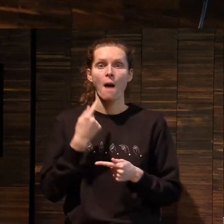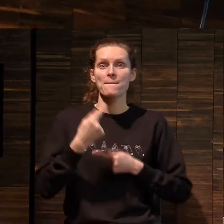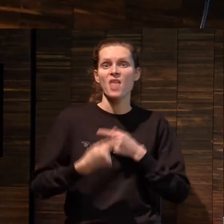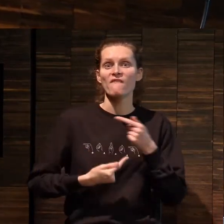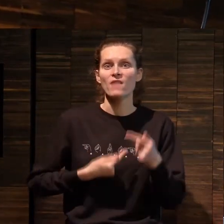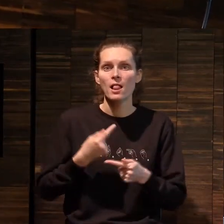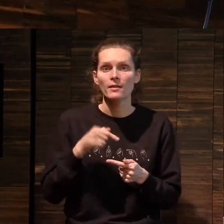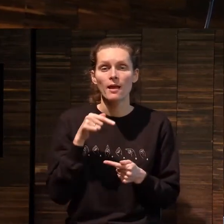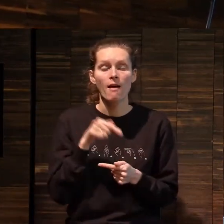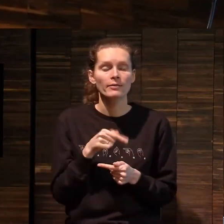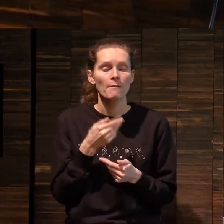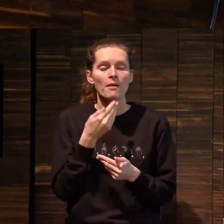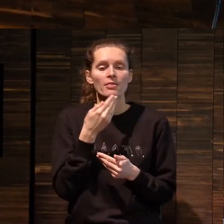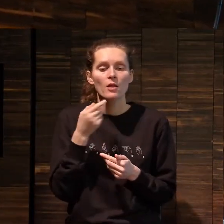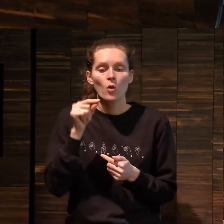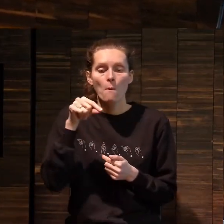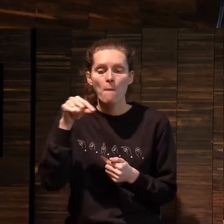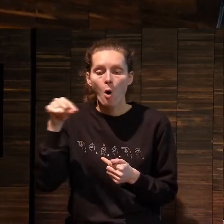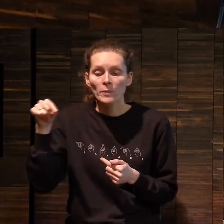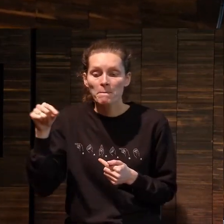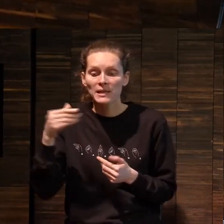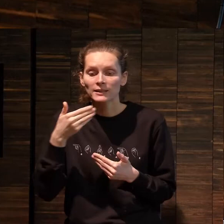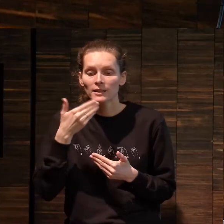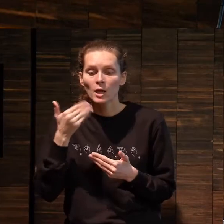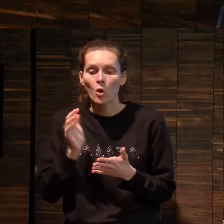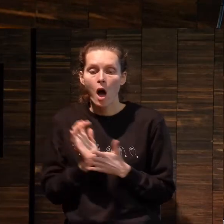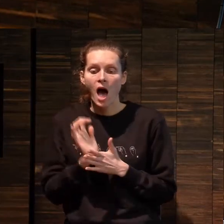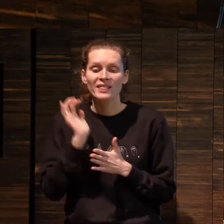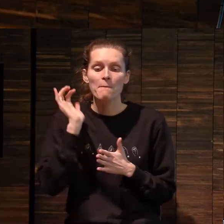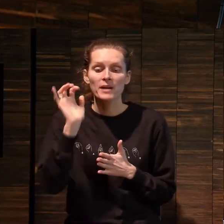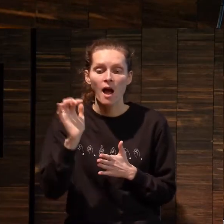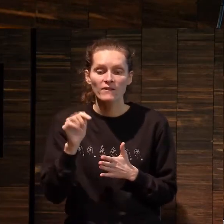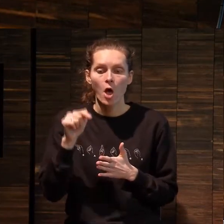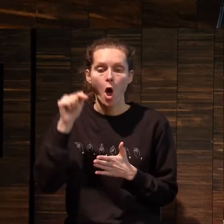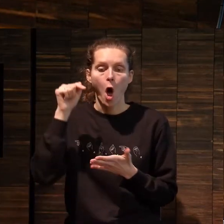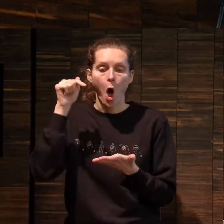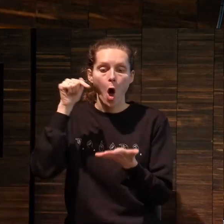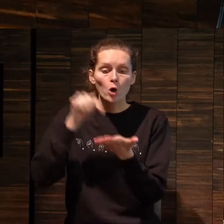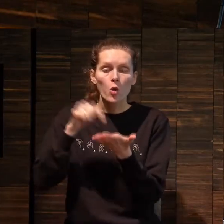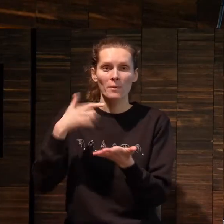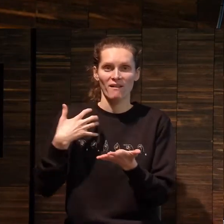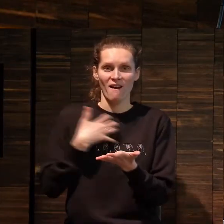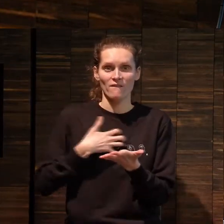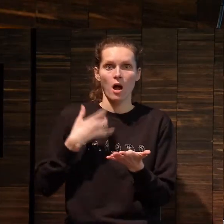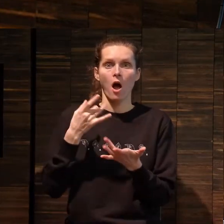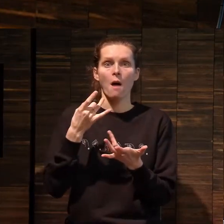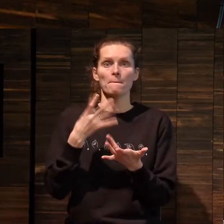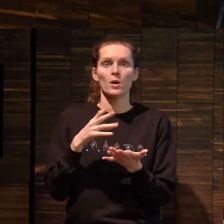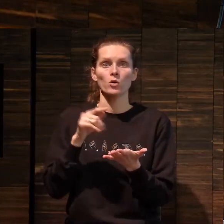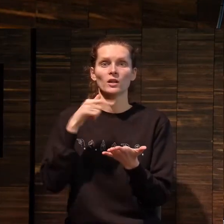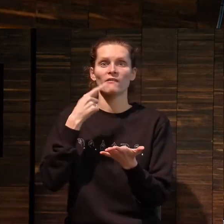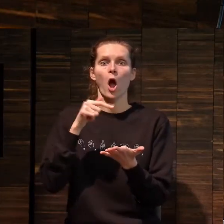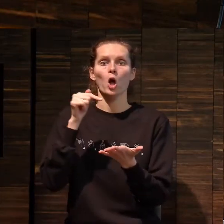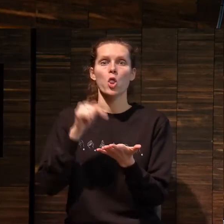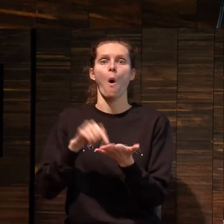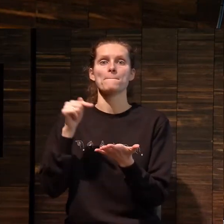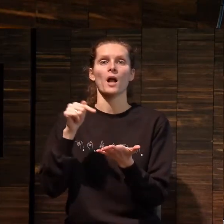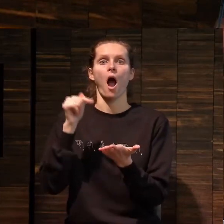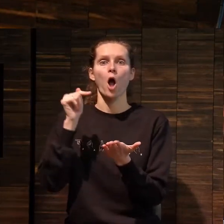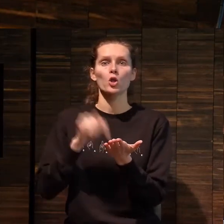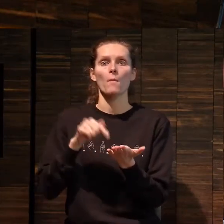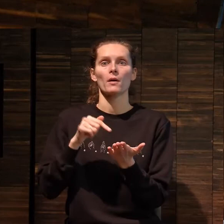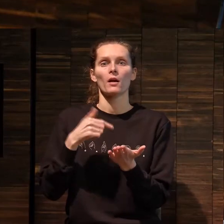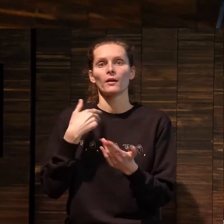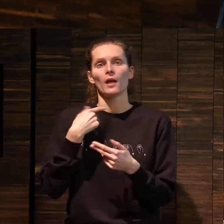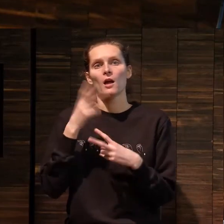Viber, but in a recent version, which has been released now, the button send is not inscribed. It